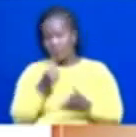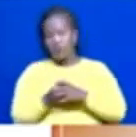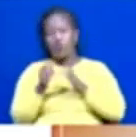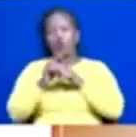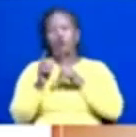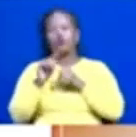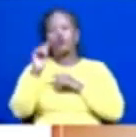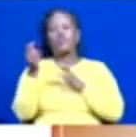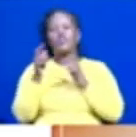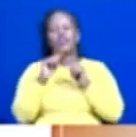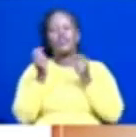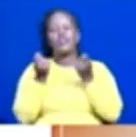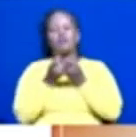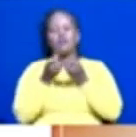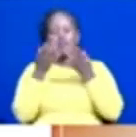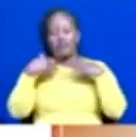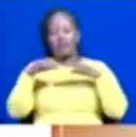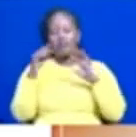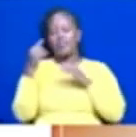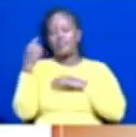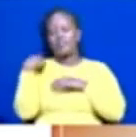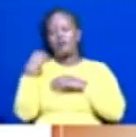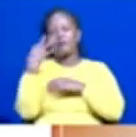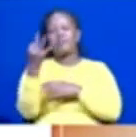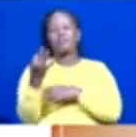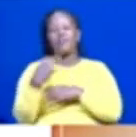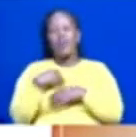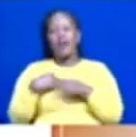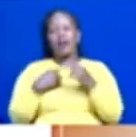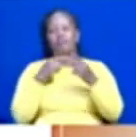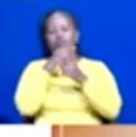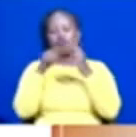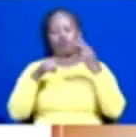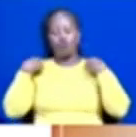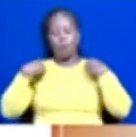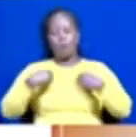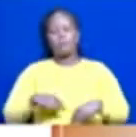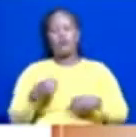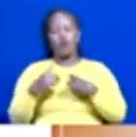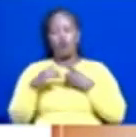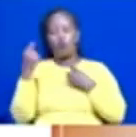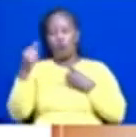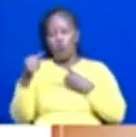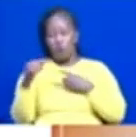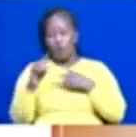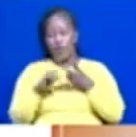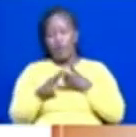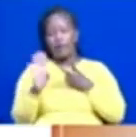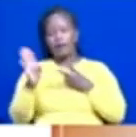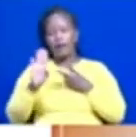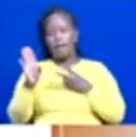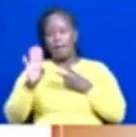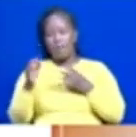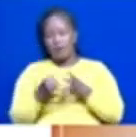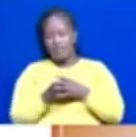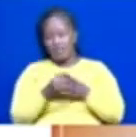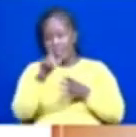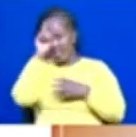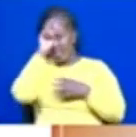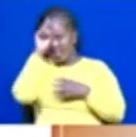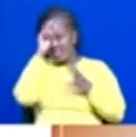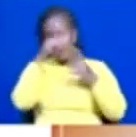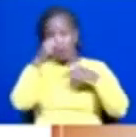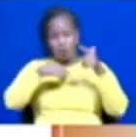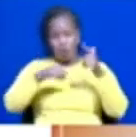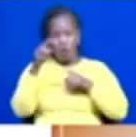team finished third in the continental event with two medals, a gold and a bronze medal. Egypt won the event